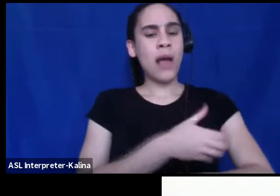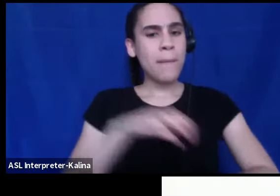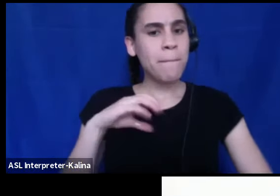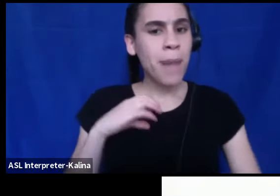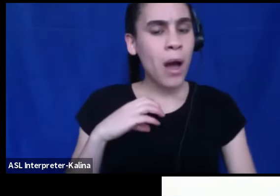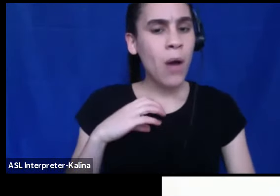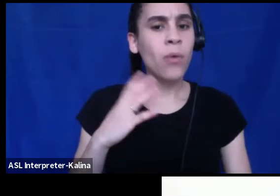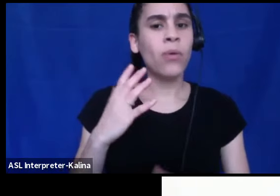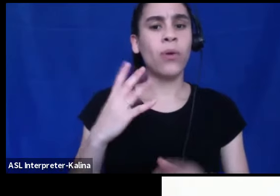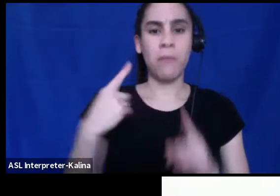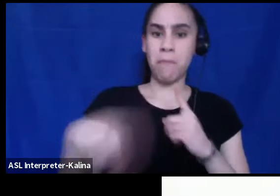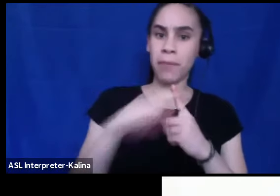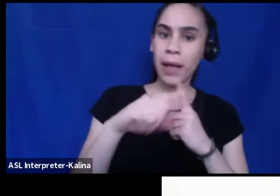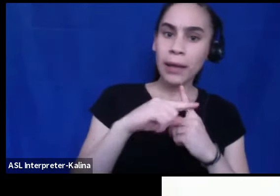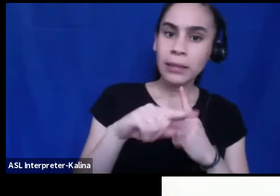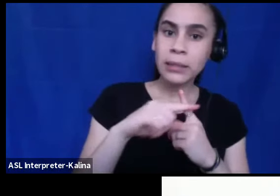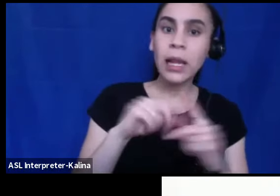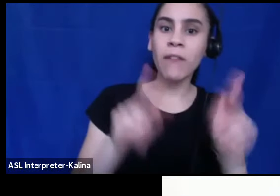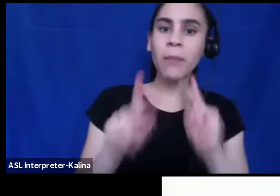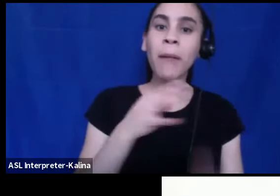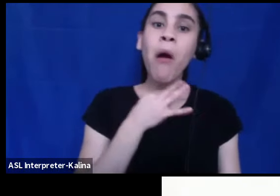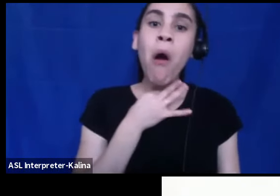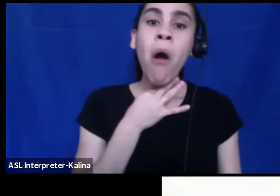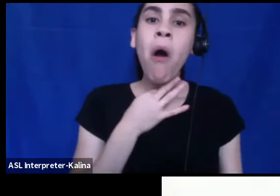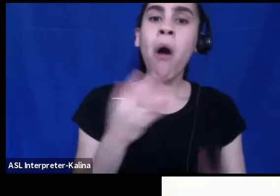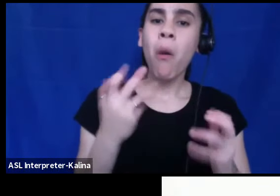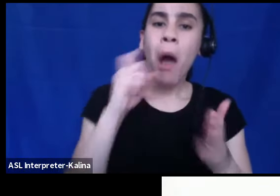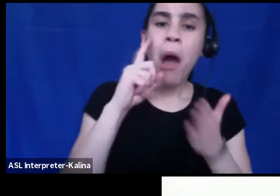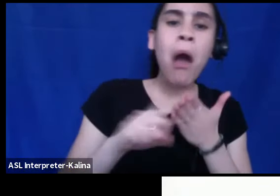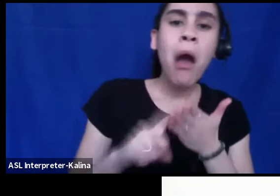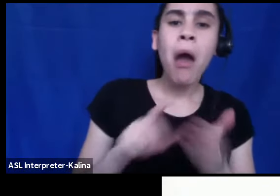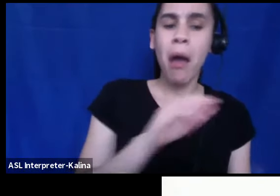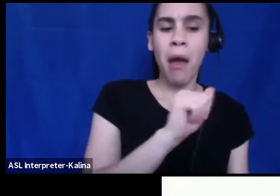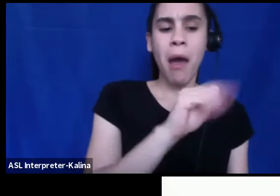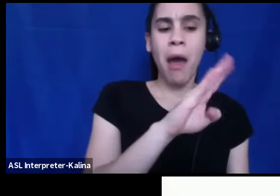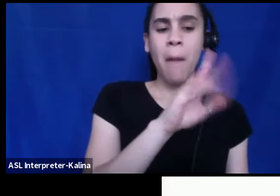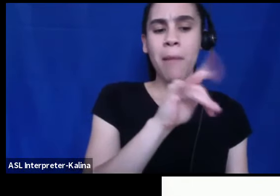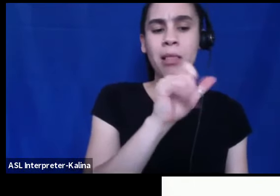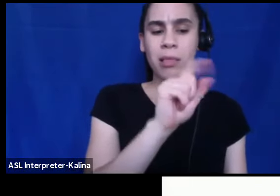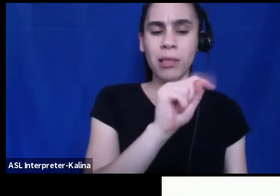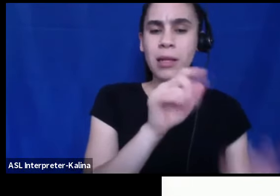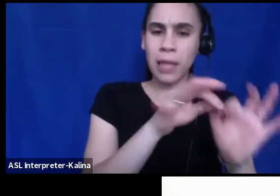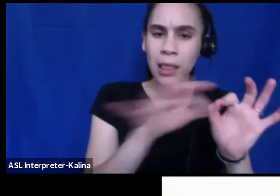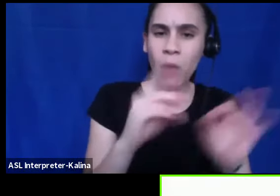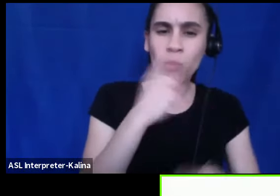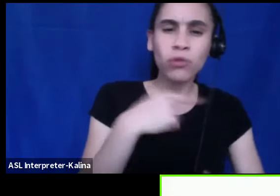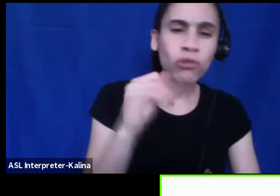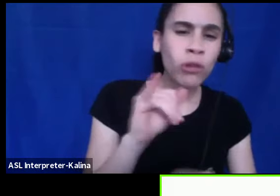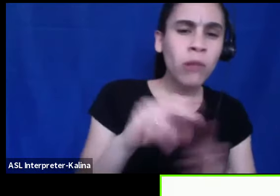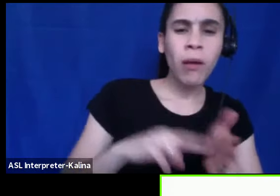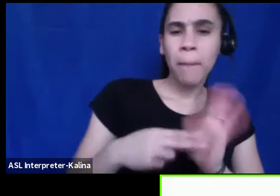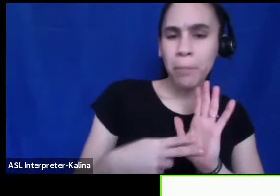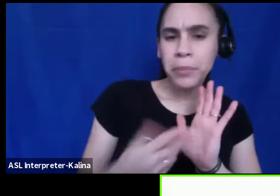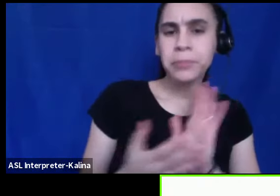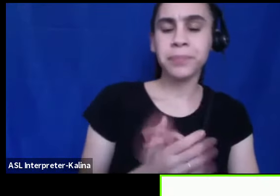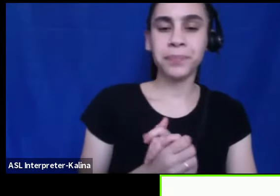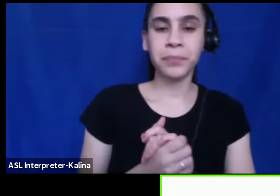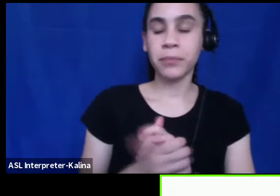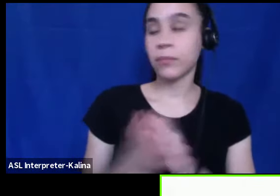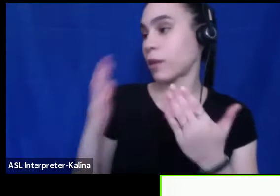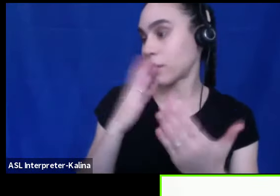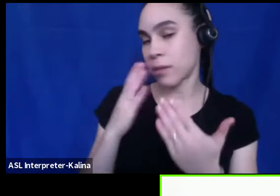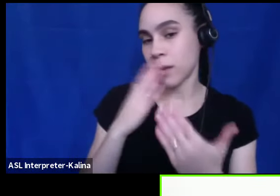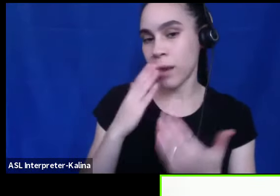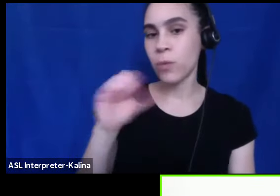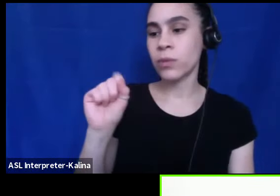that people really were curious about what is ableist language, right? Yeah. Yeah. So thank you, Stephanie, for asking